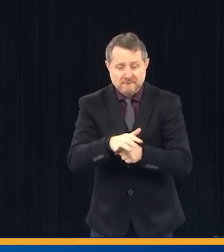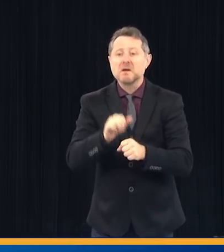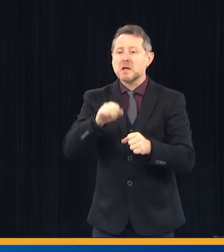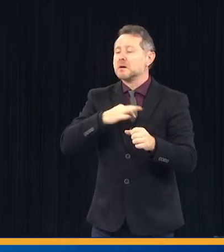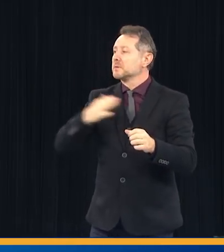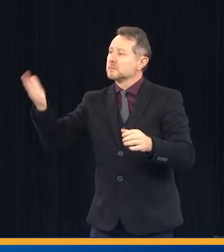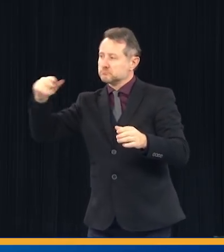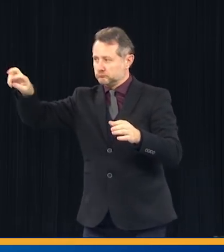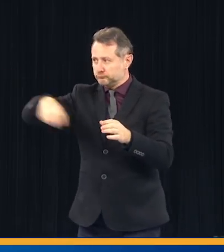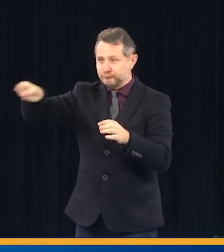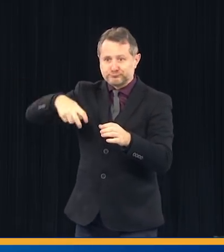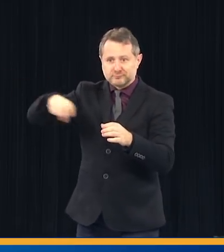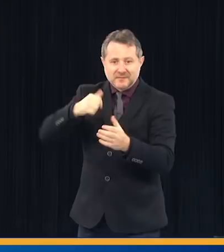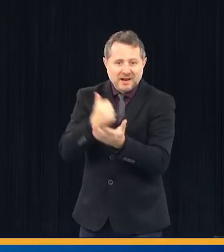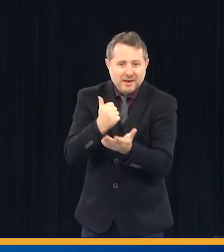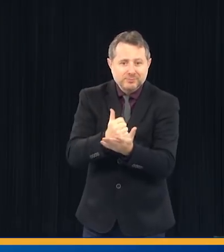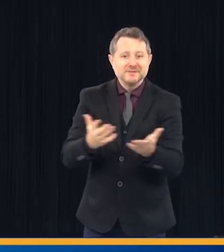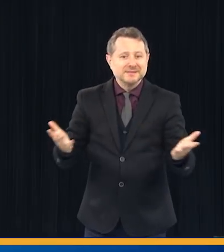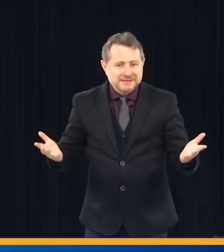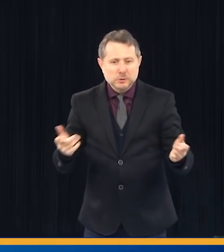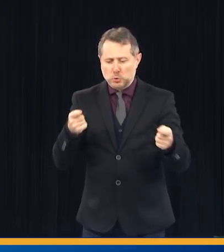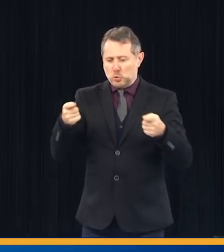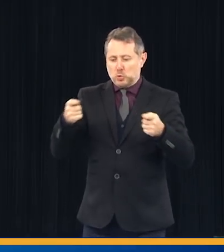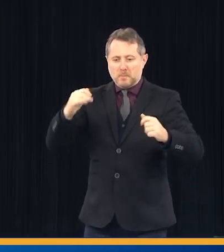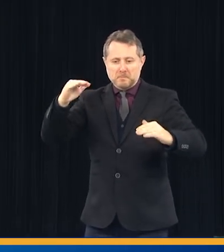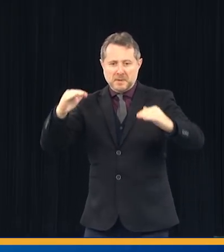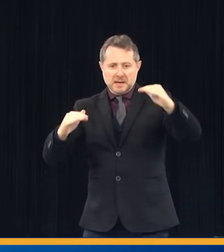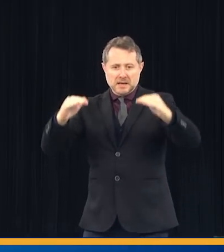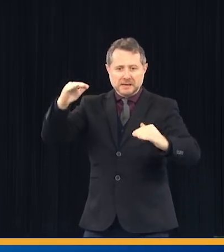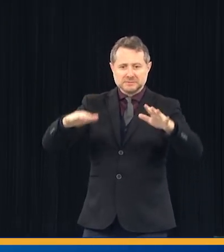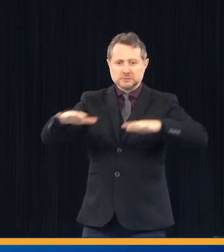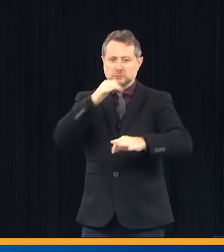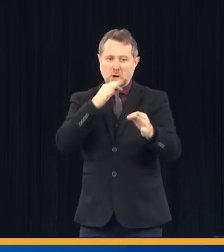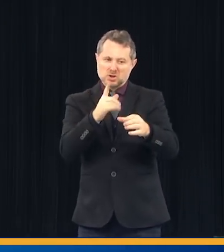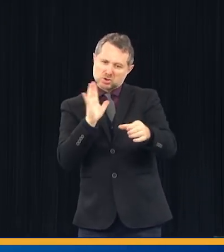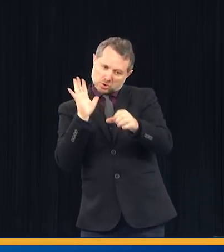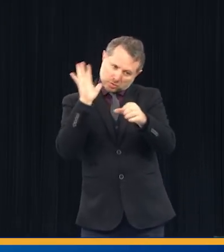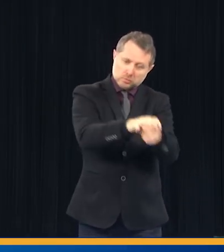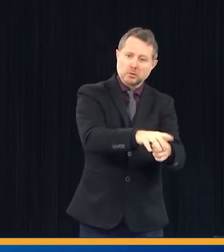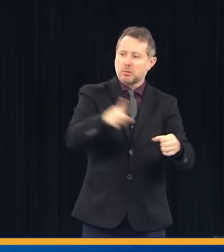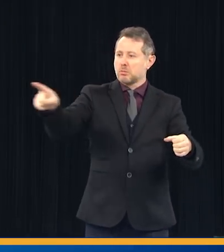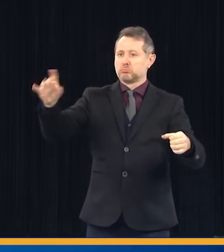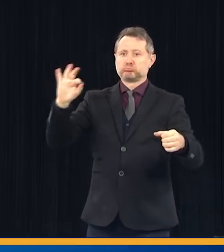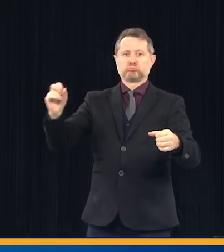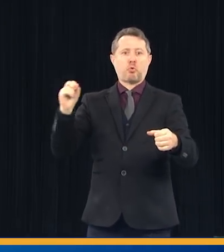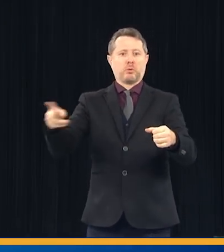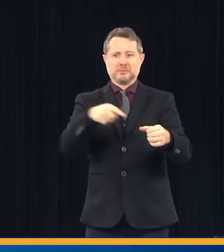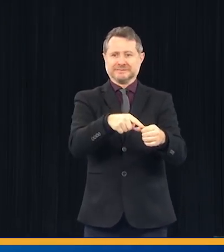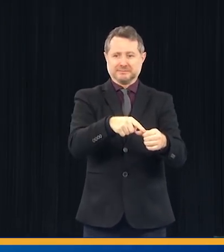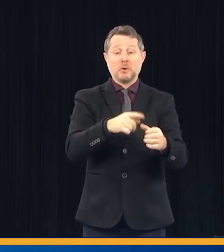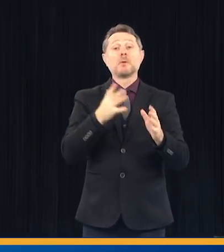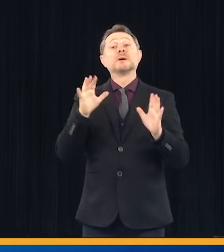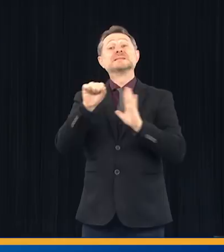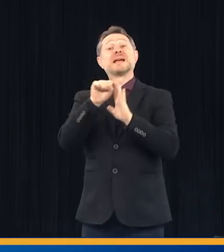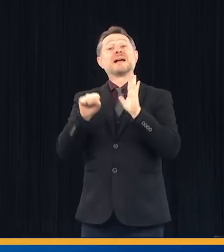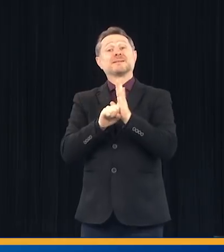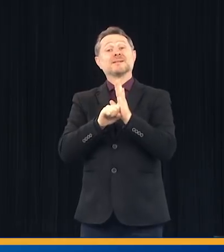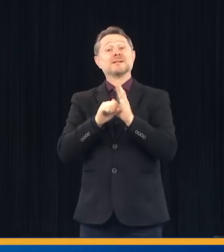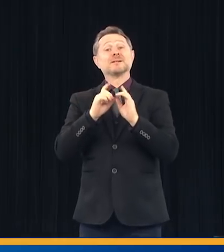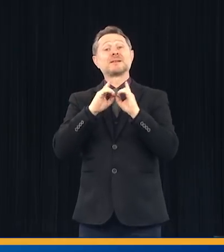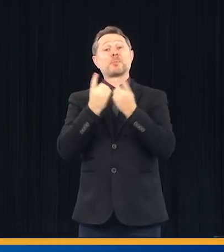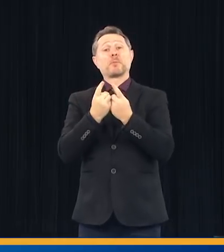as circumstances require. State Department of Health has not